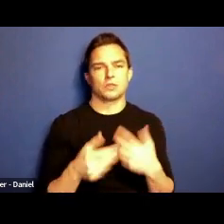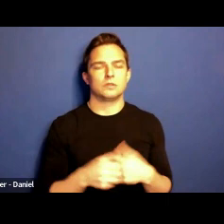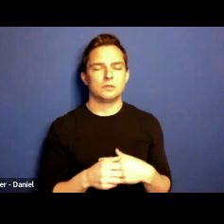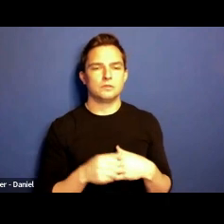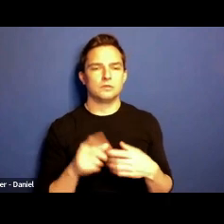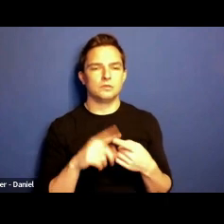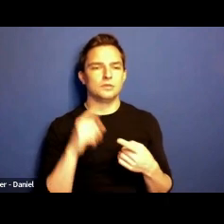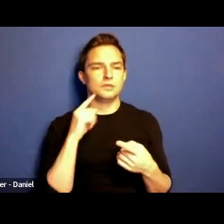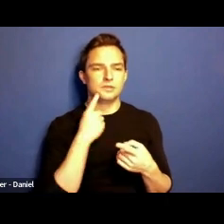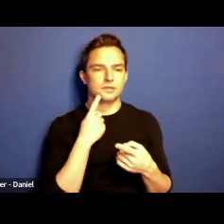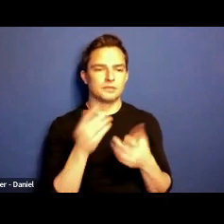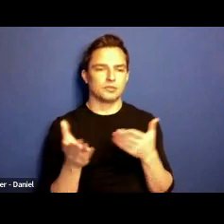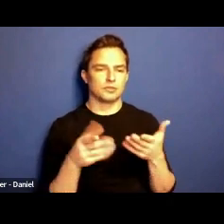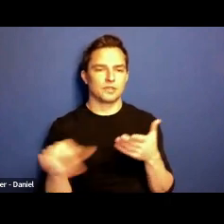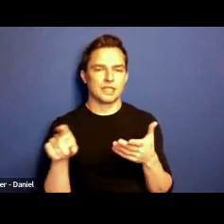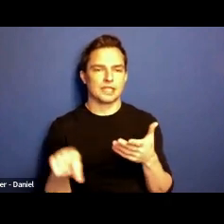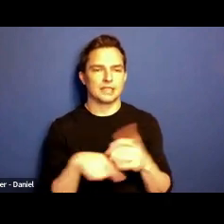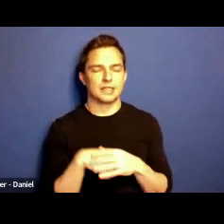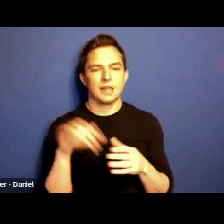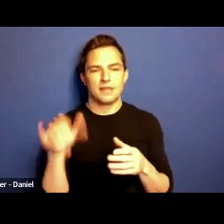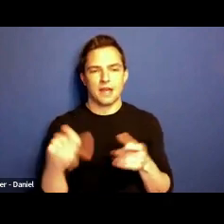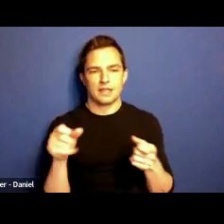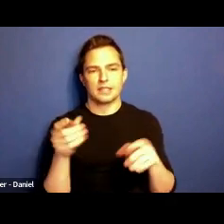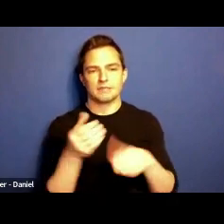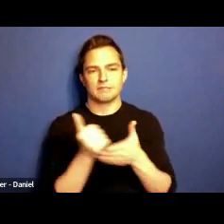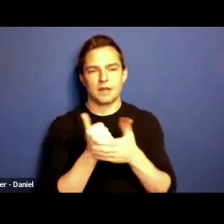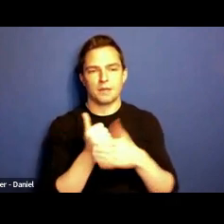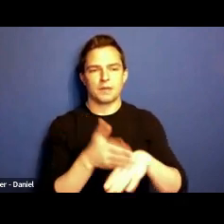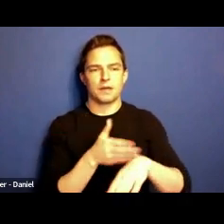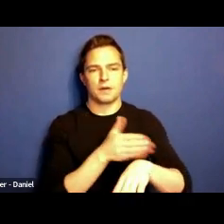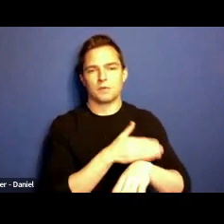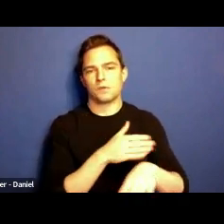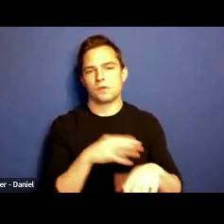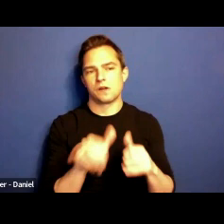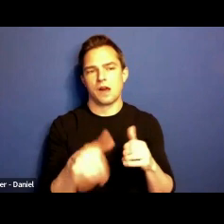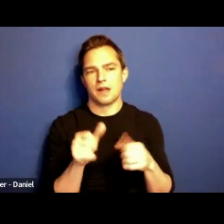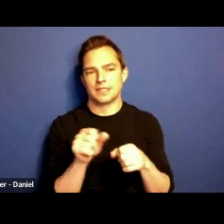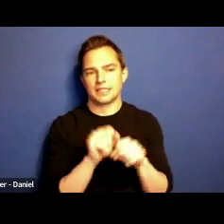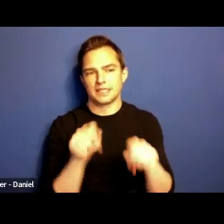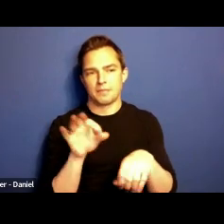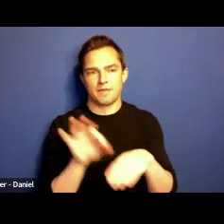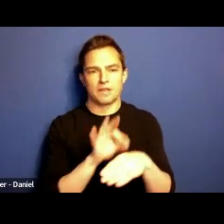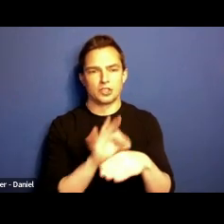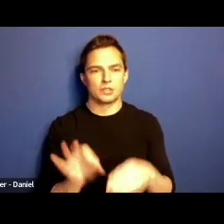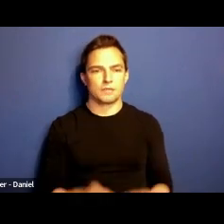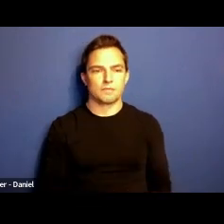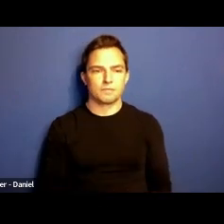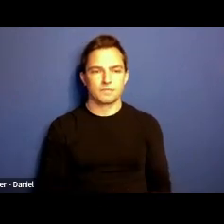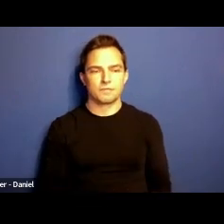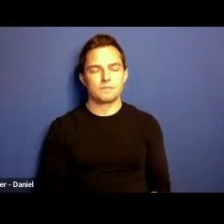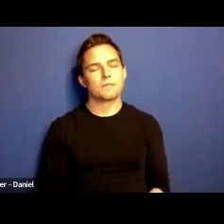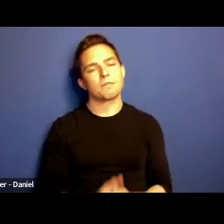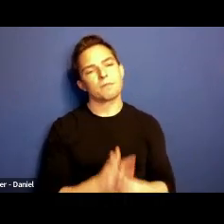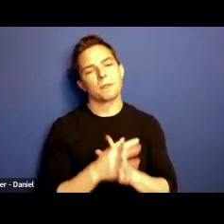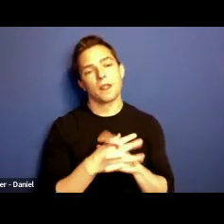intensity of service that they need. So that can improve how this system functions. So over on the right,